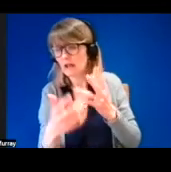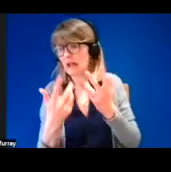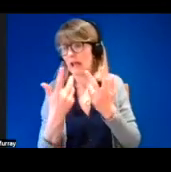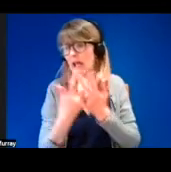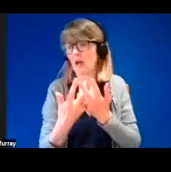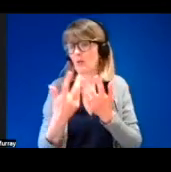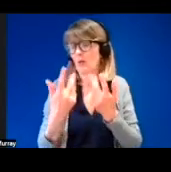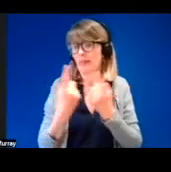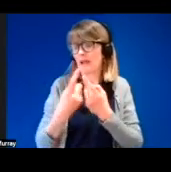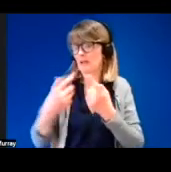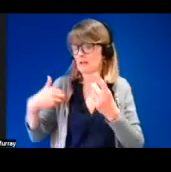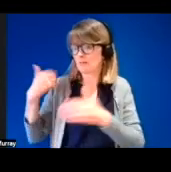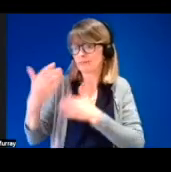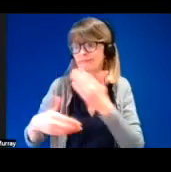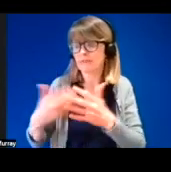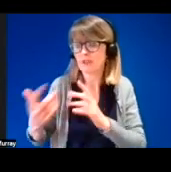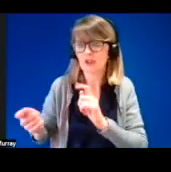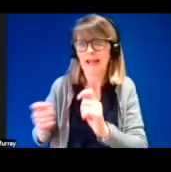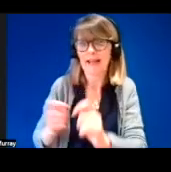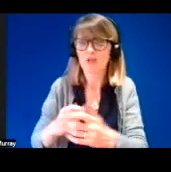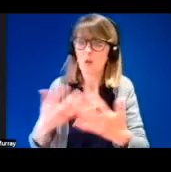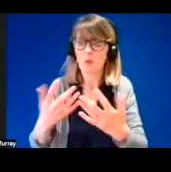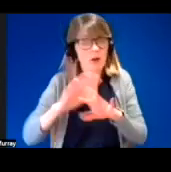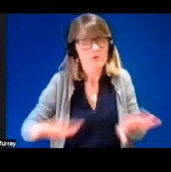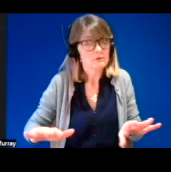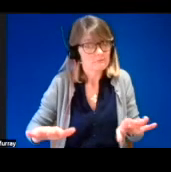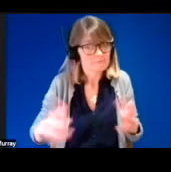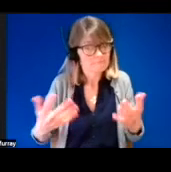haven't changed in such a relatively short time.